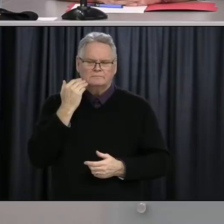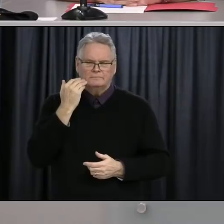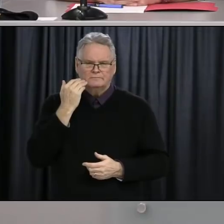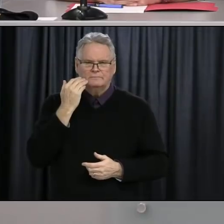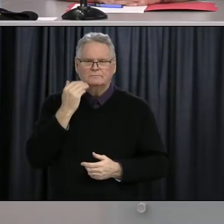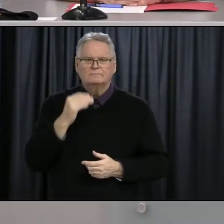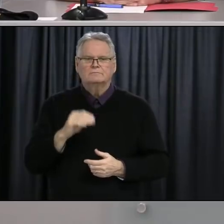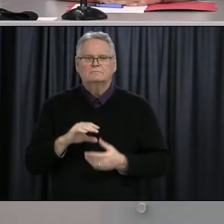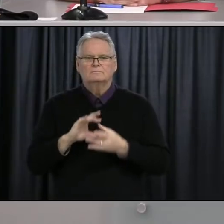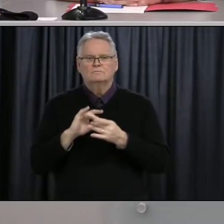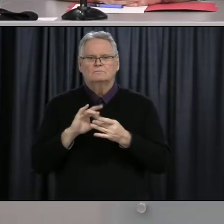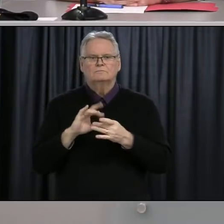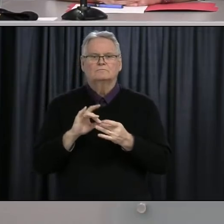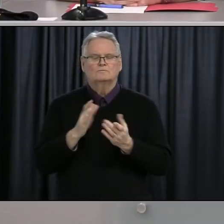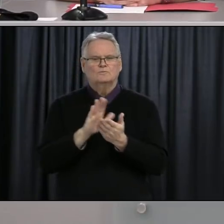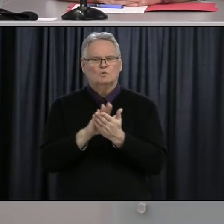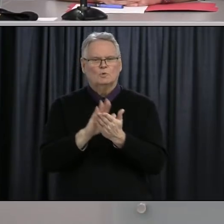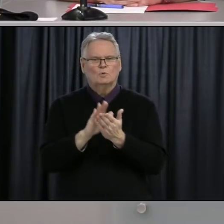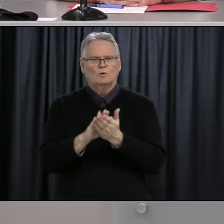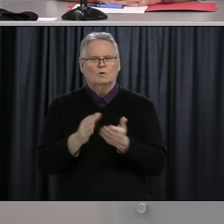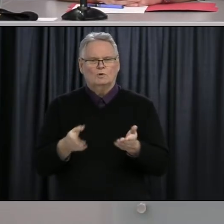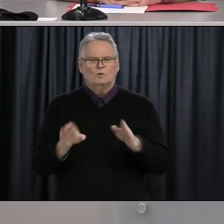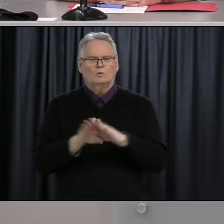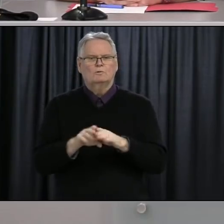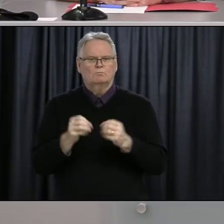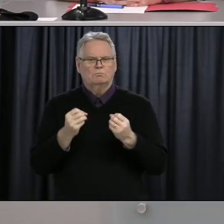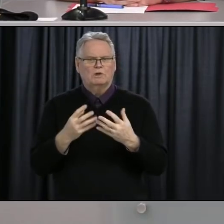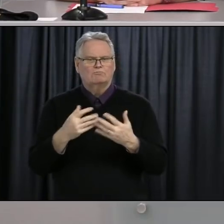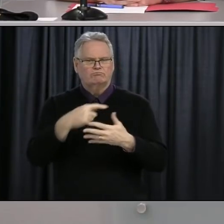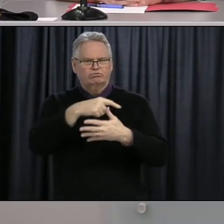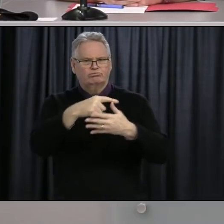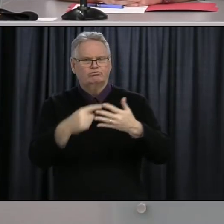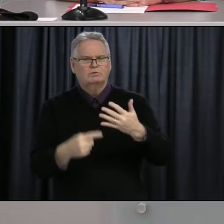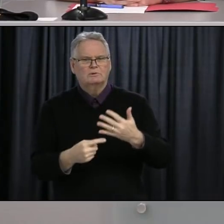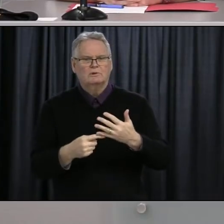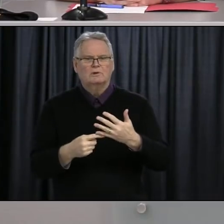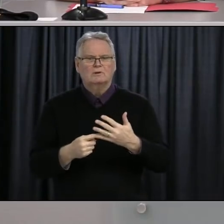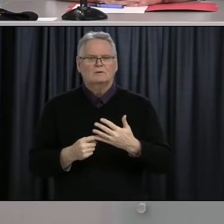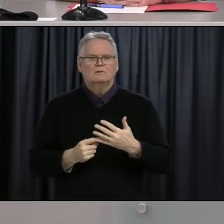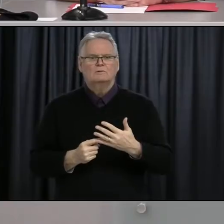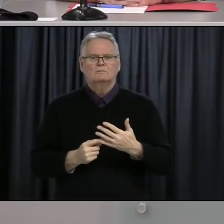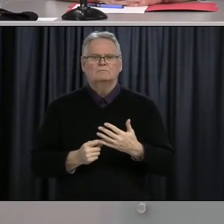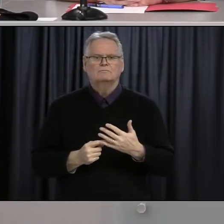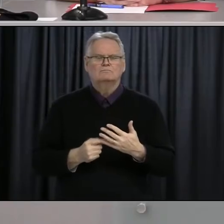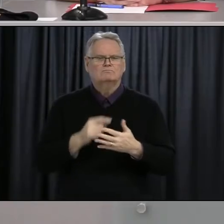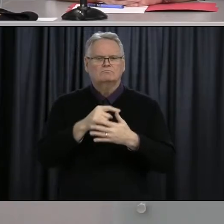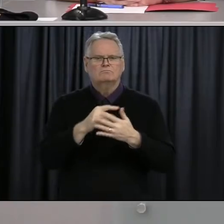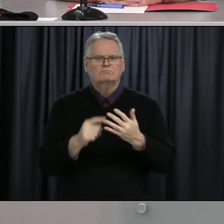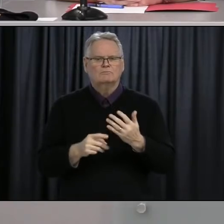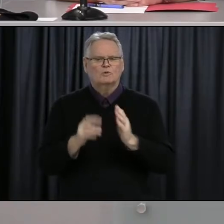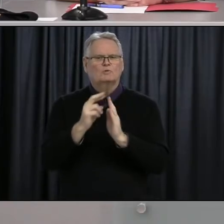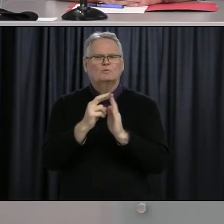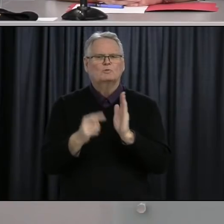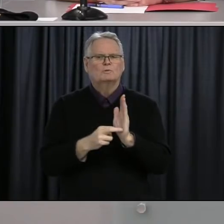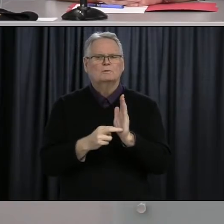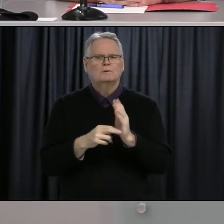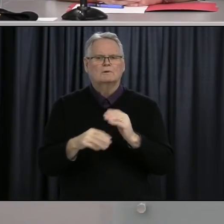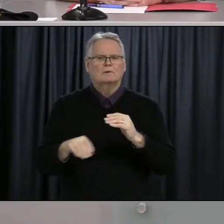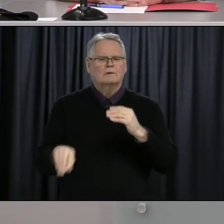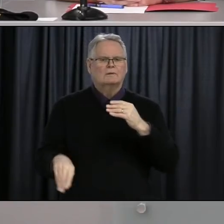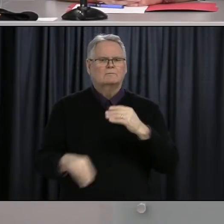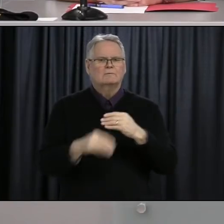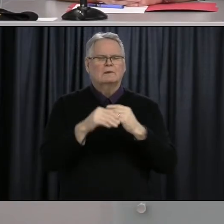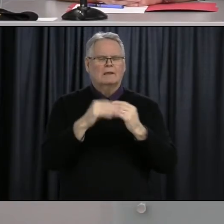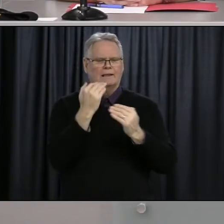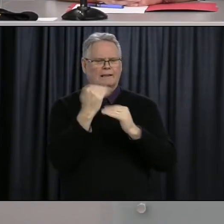schools are closed, but yet we've put in special measure orders to limit contact and to limit interaction. Many of the students that go to high school